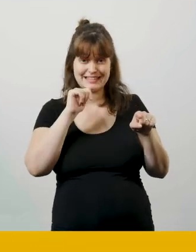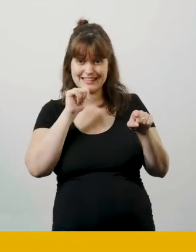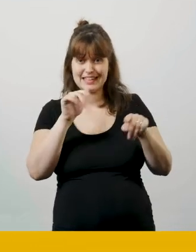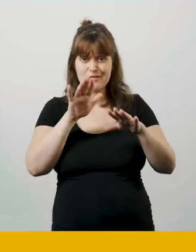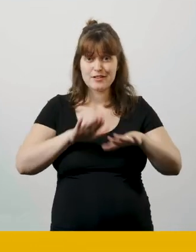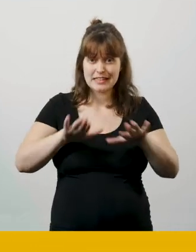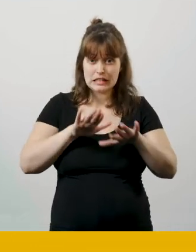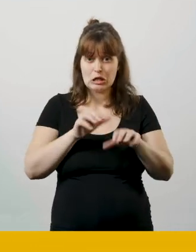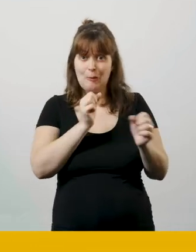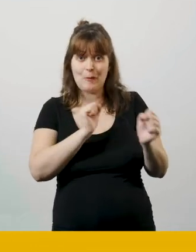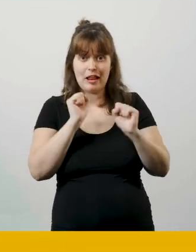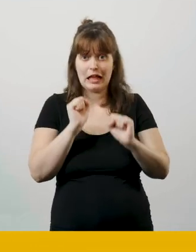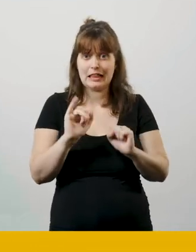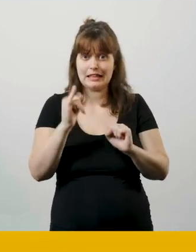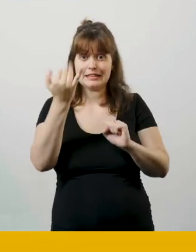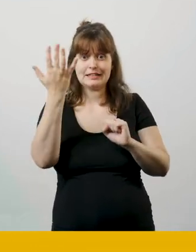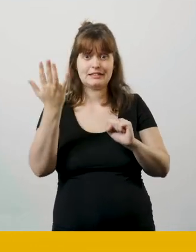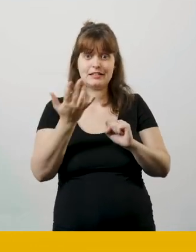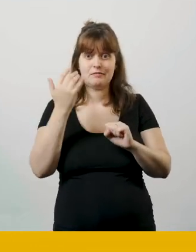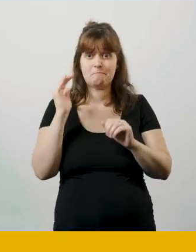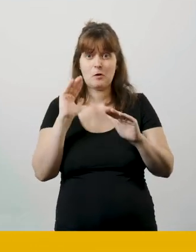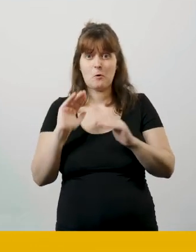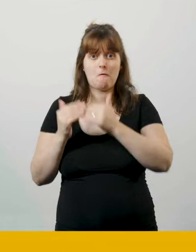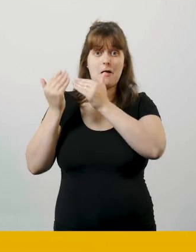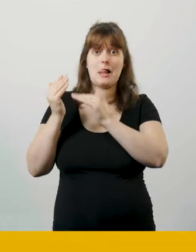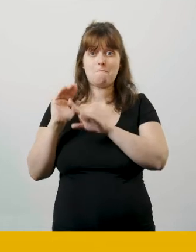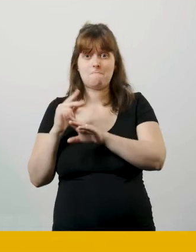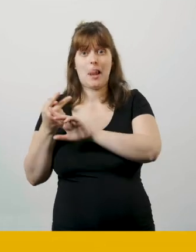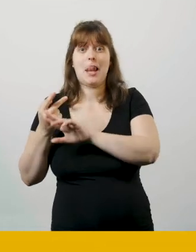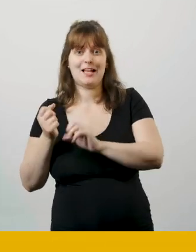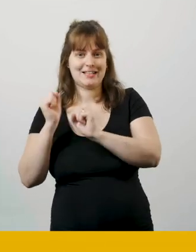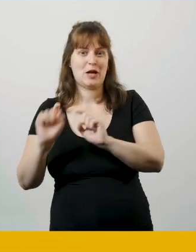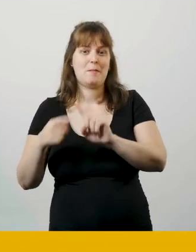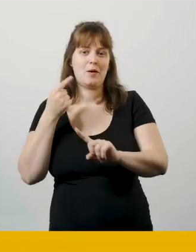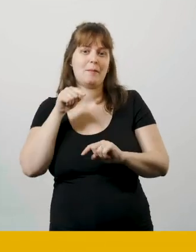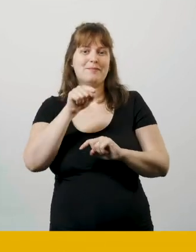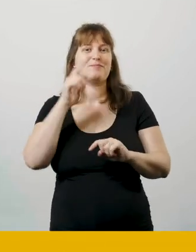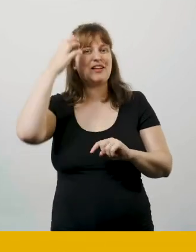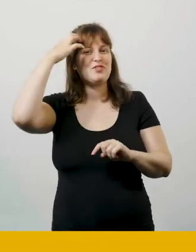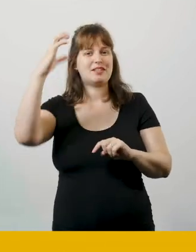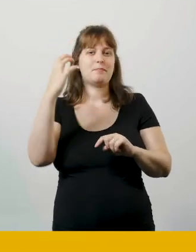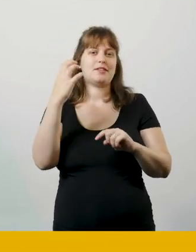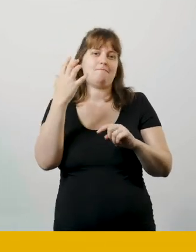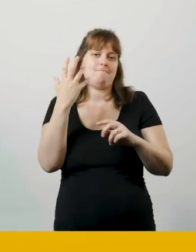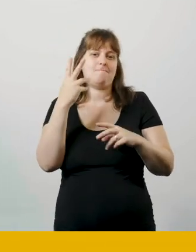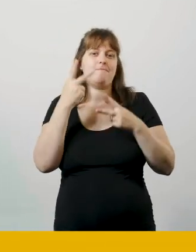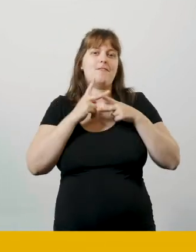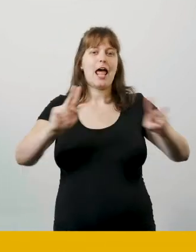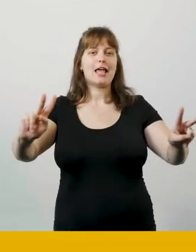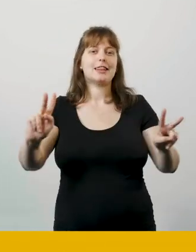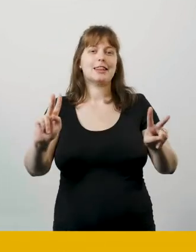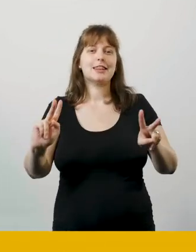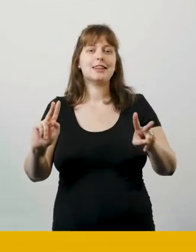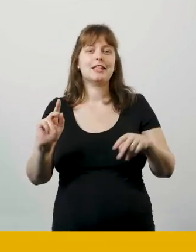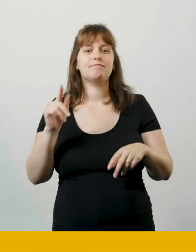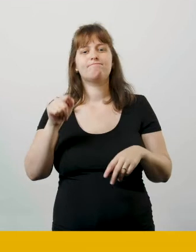can experience a little accident, but this is the concept of freedom. And that is why